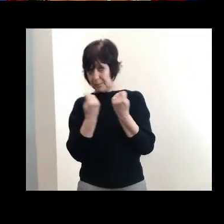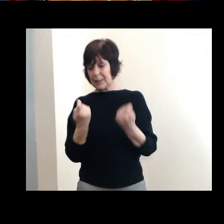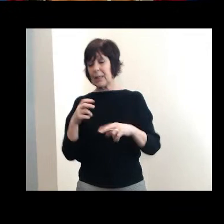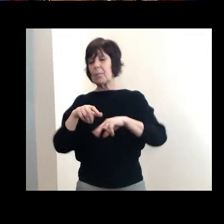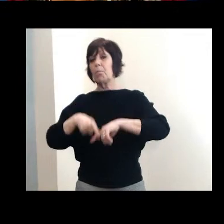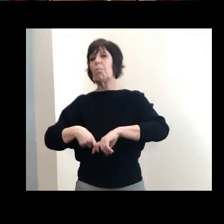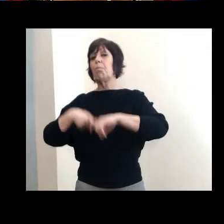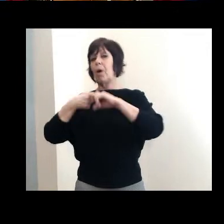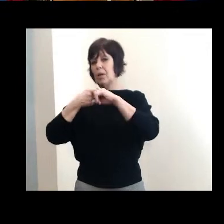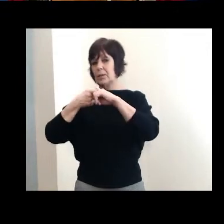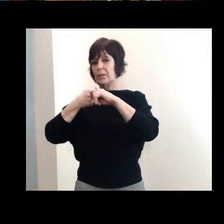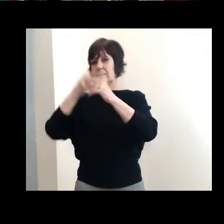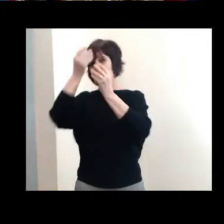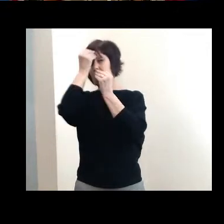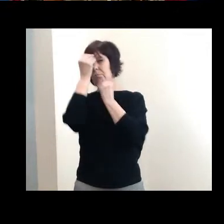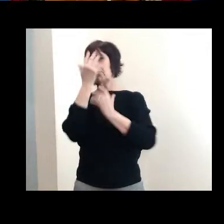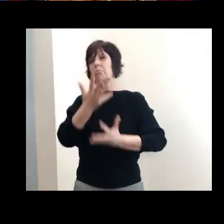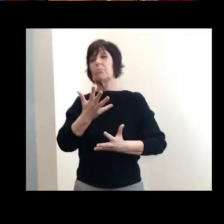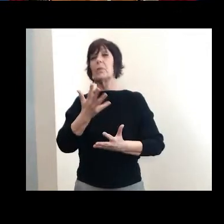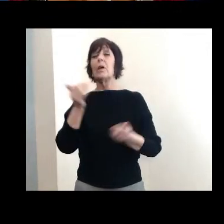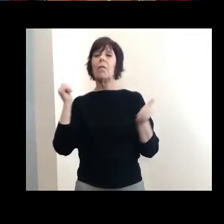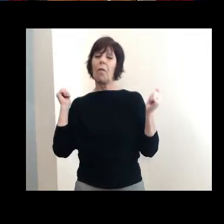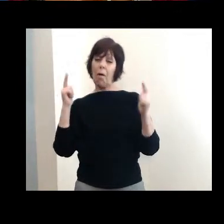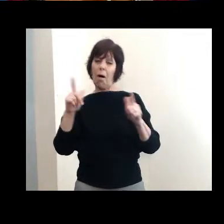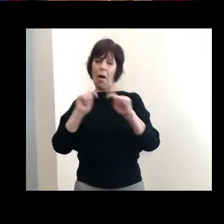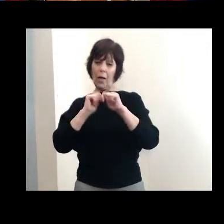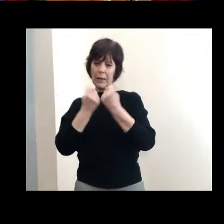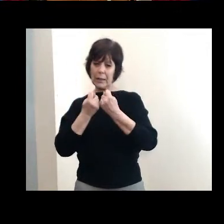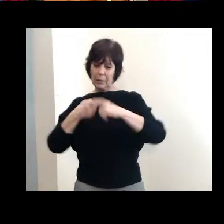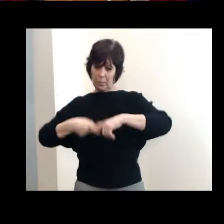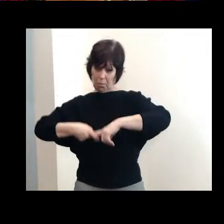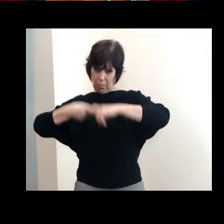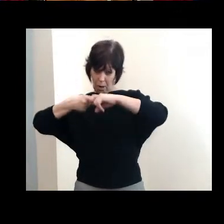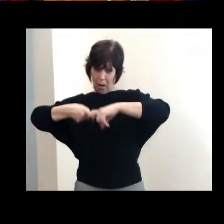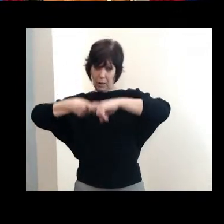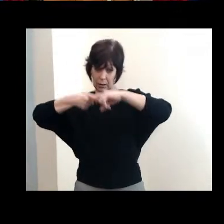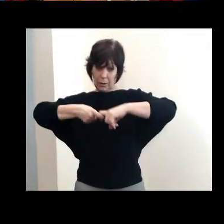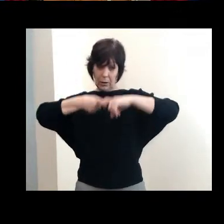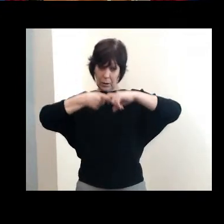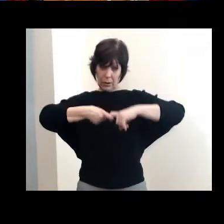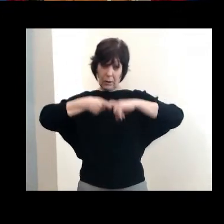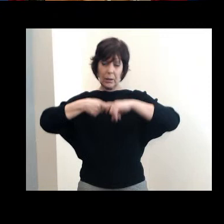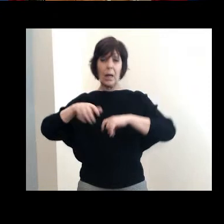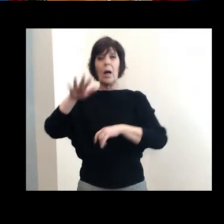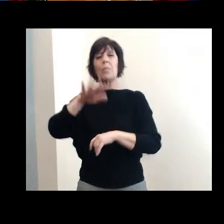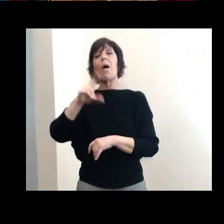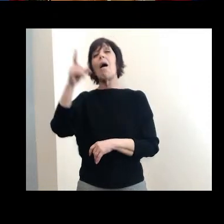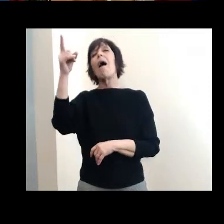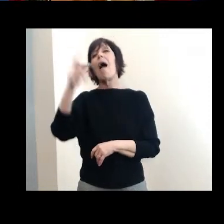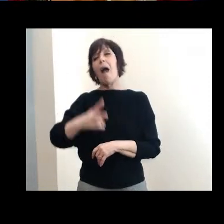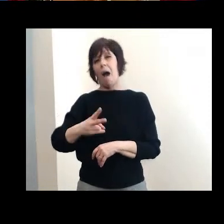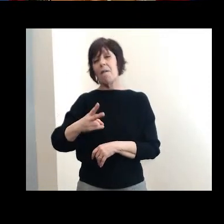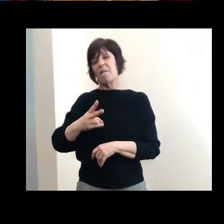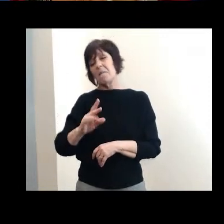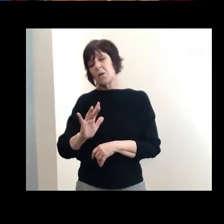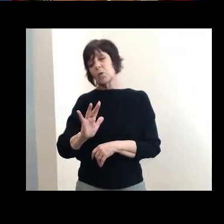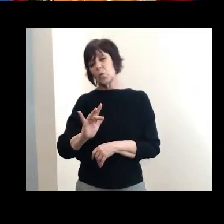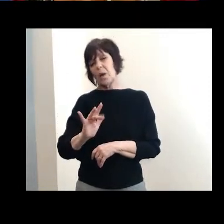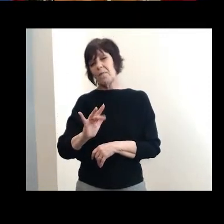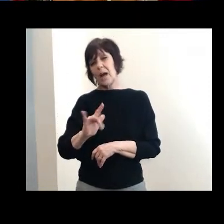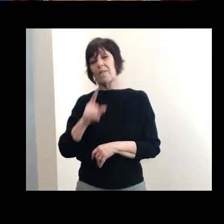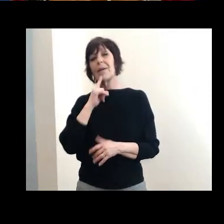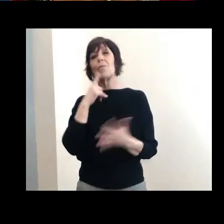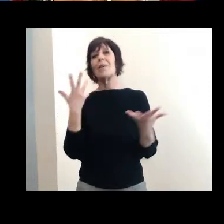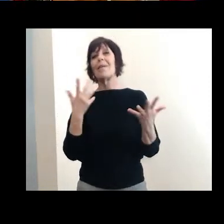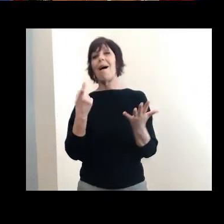pause. I just want to let you know that of all the teams that have been on pause, of all the 49 teams, about half, 25, have been